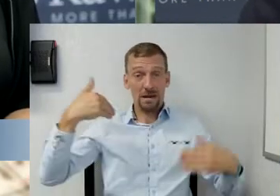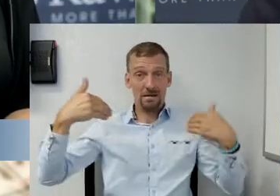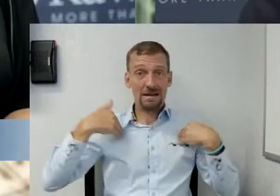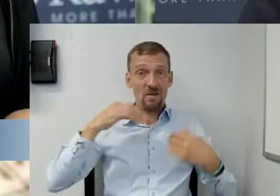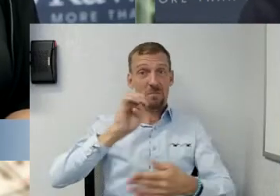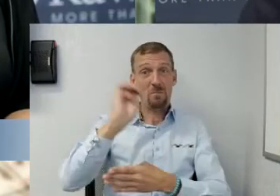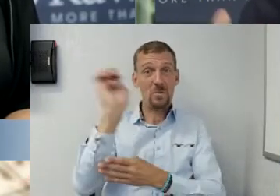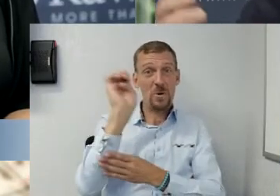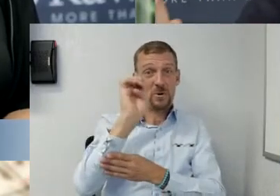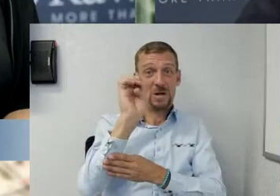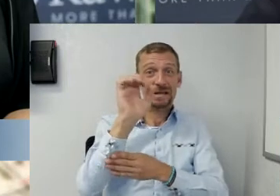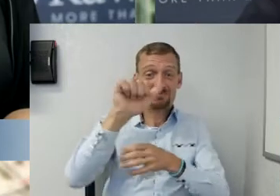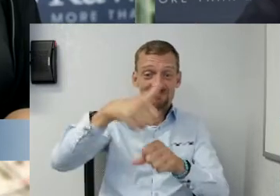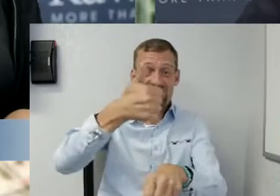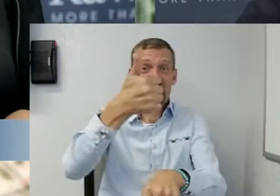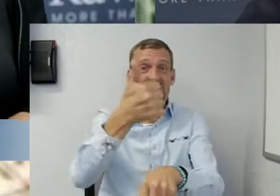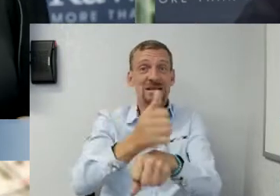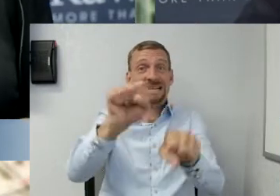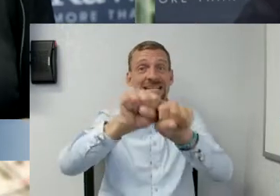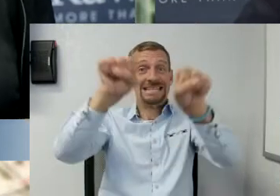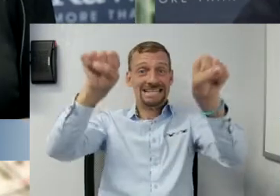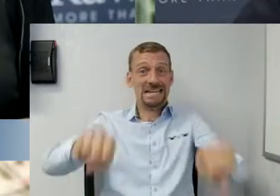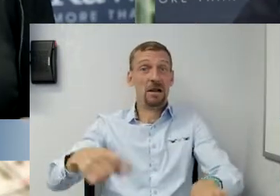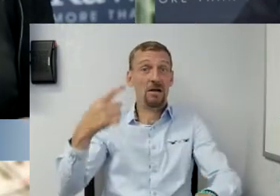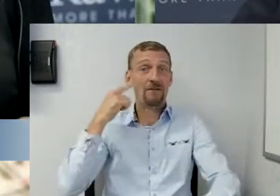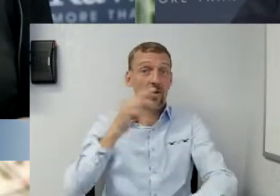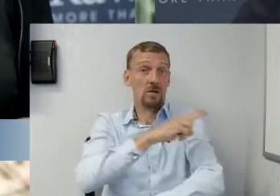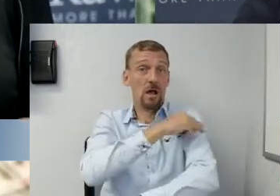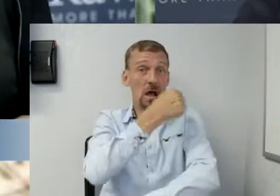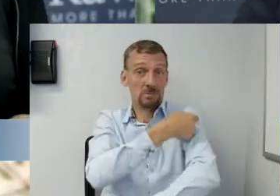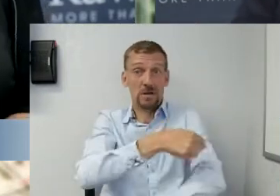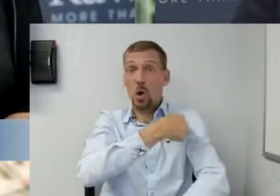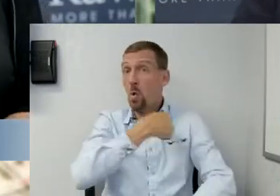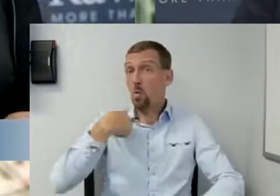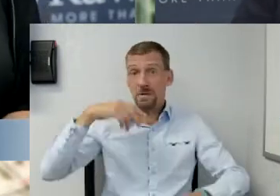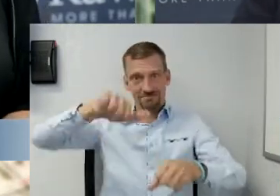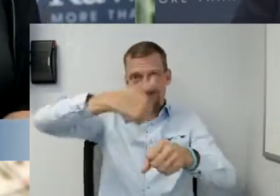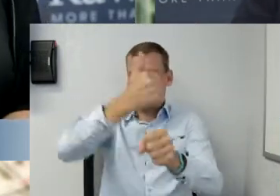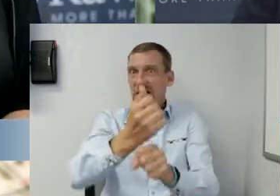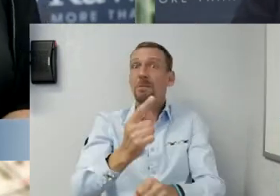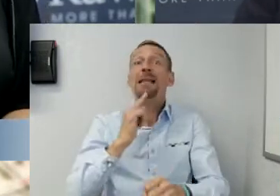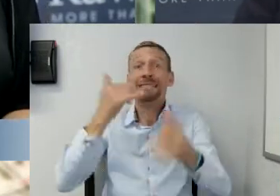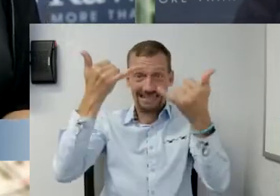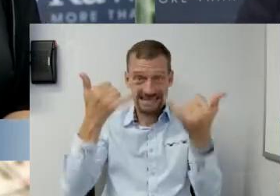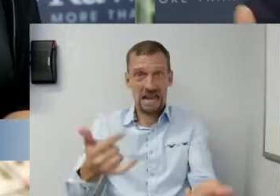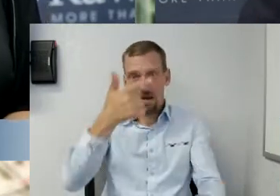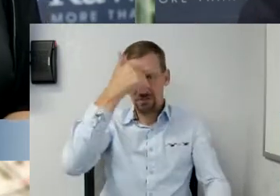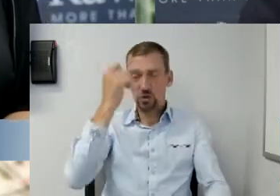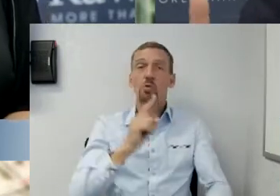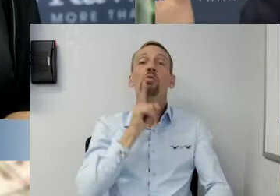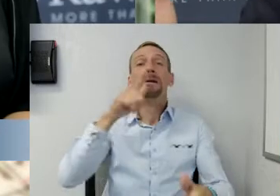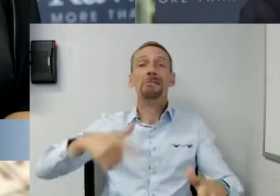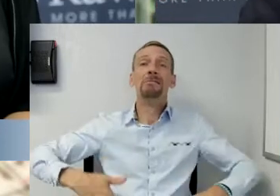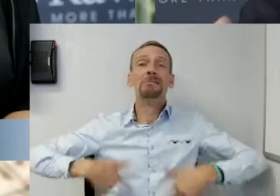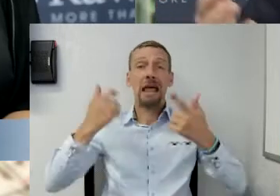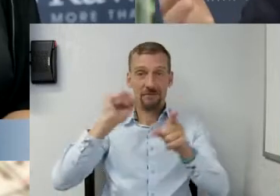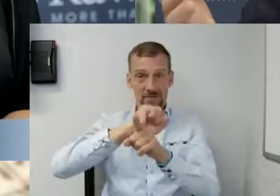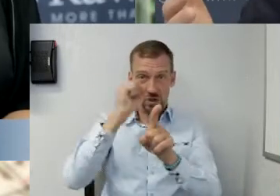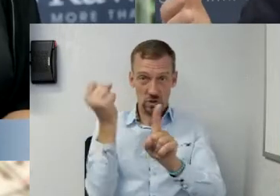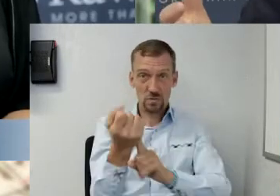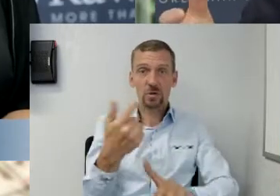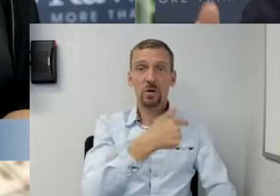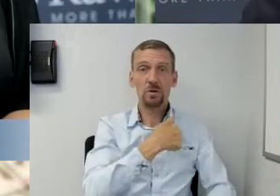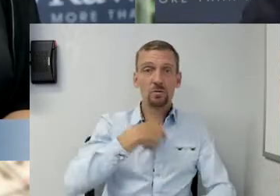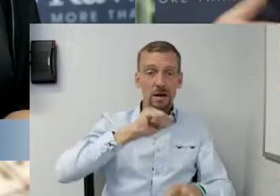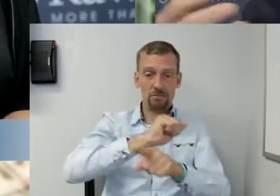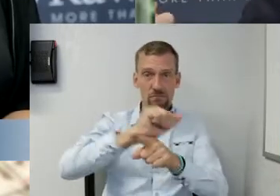System, which is what we're exercising right now in a real life situation. So we practice erecting that